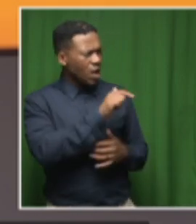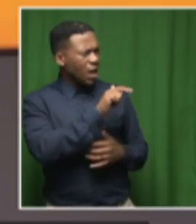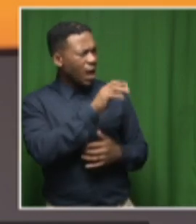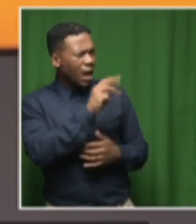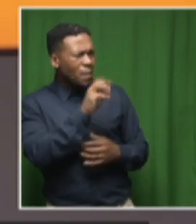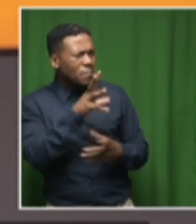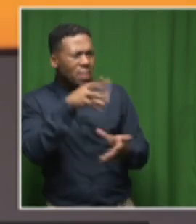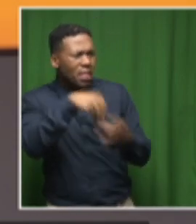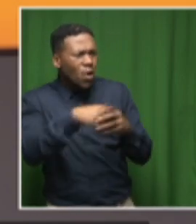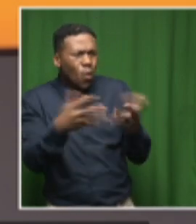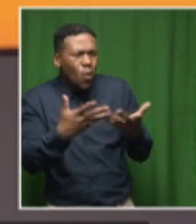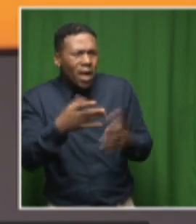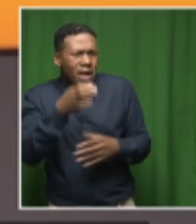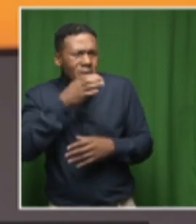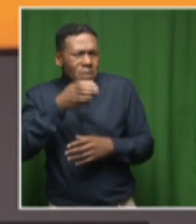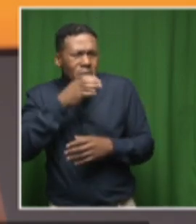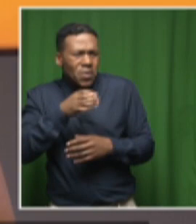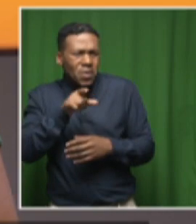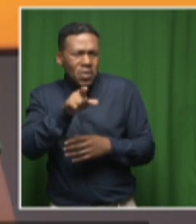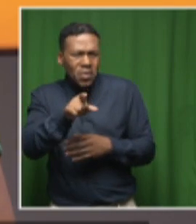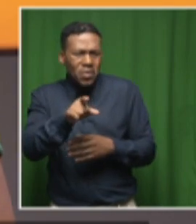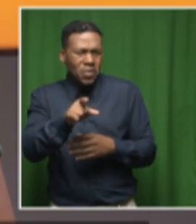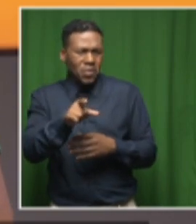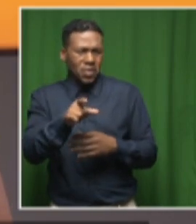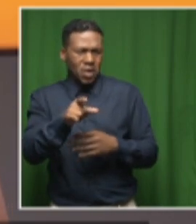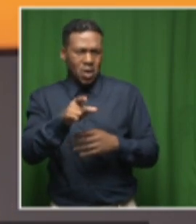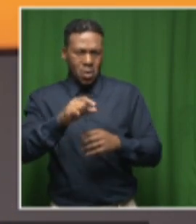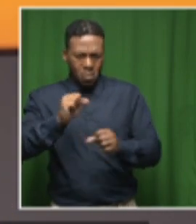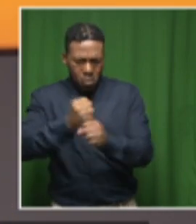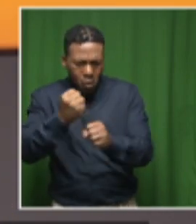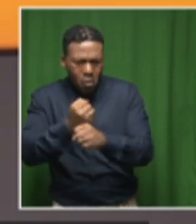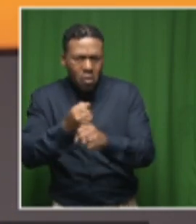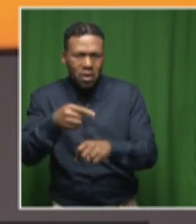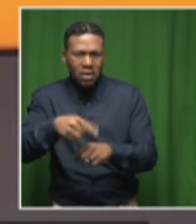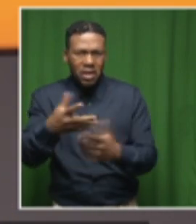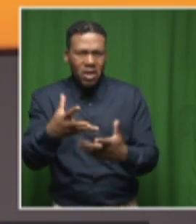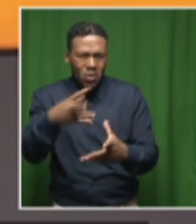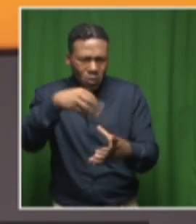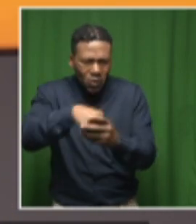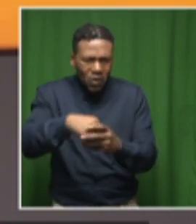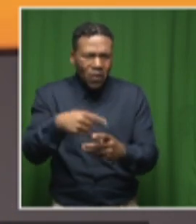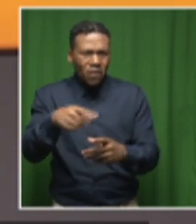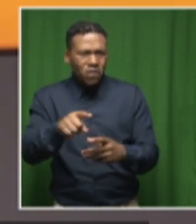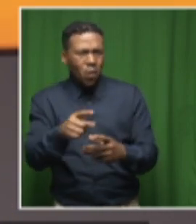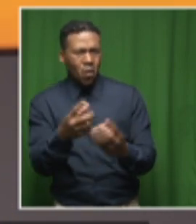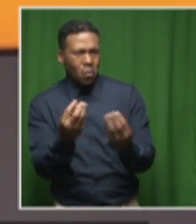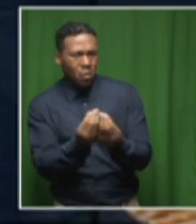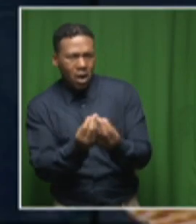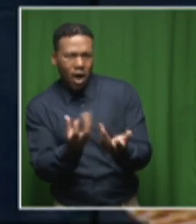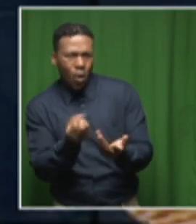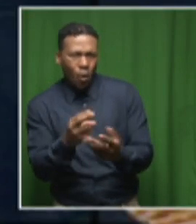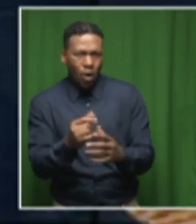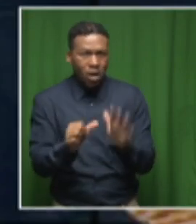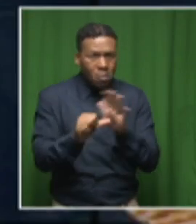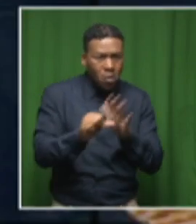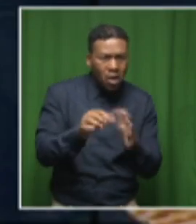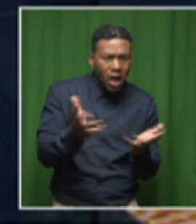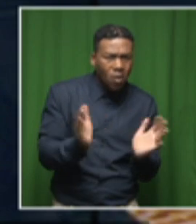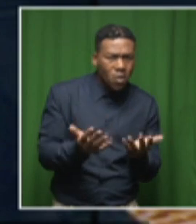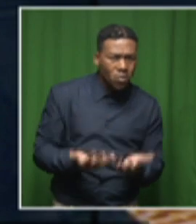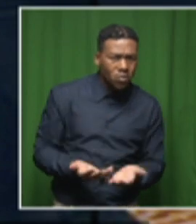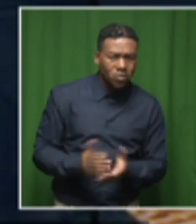I mean, is it used in the production process of your products, or is it used as perhaps a byproduct? So it's more used at